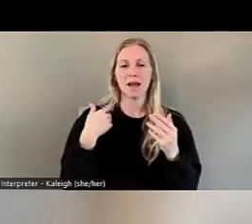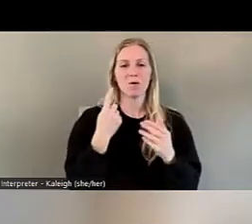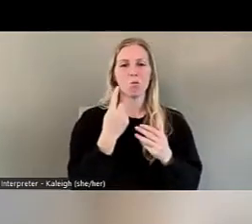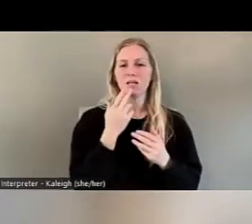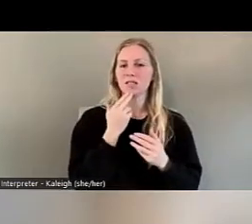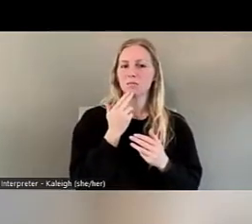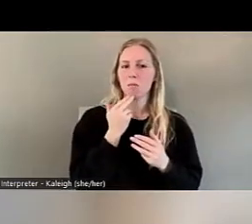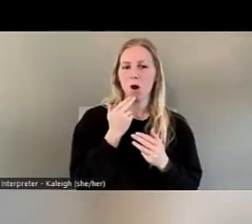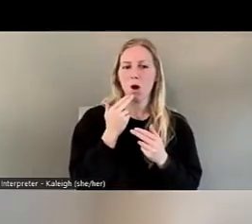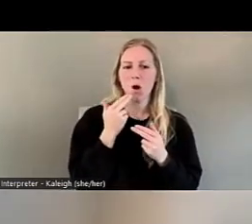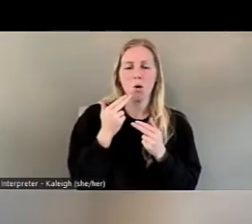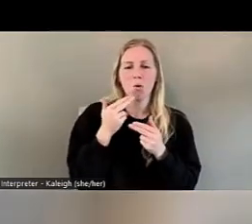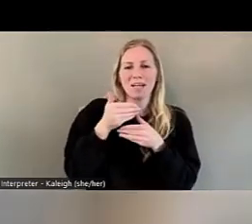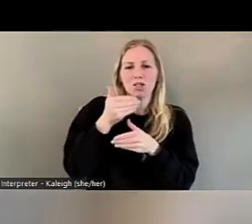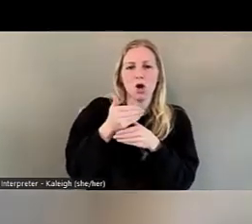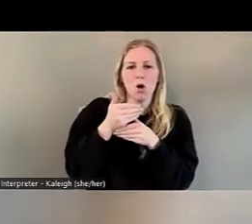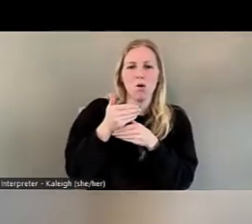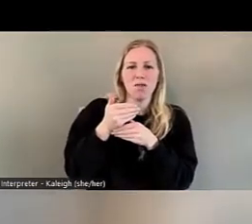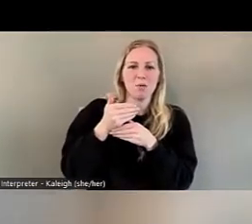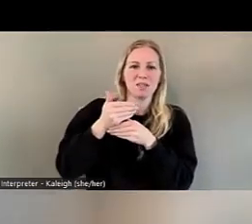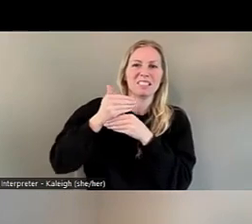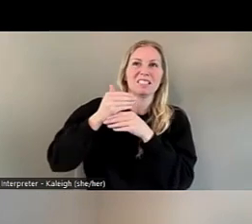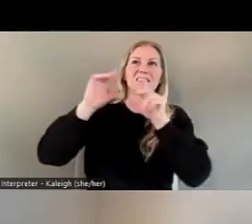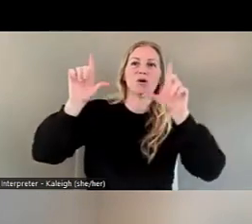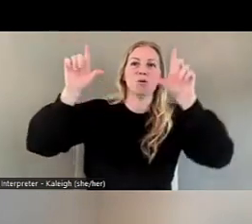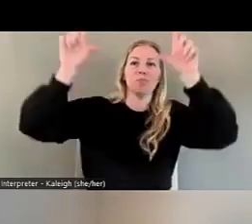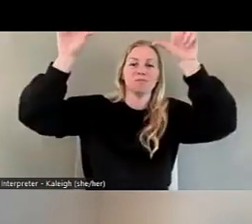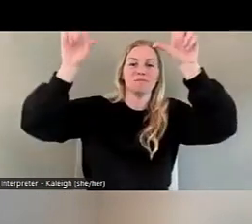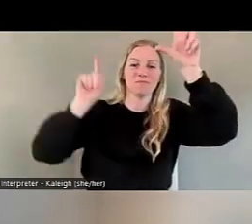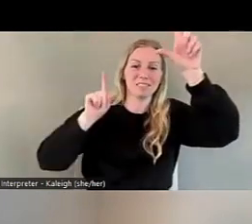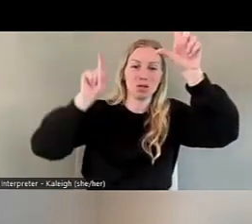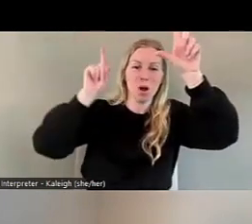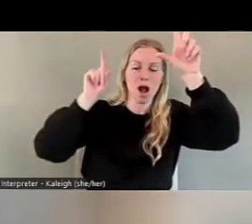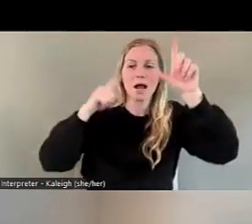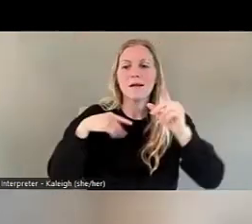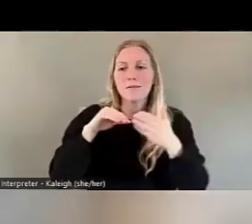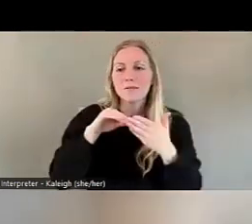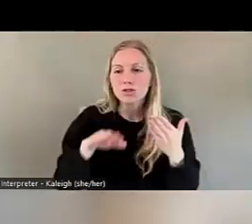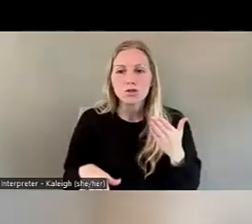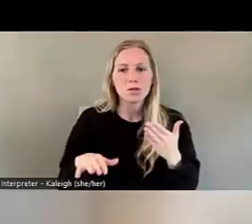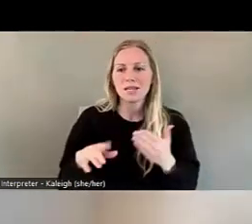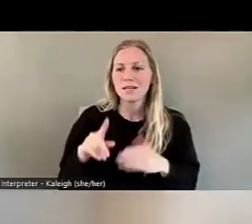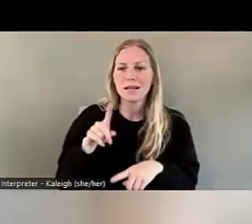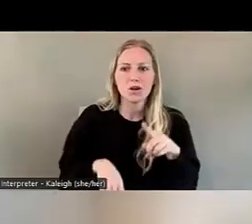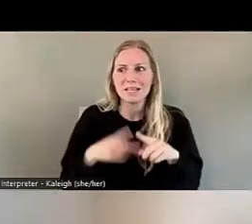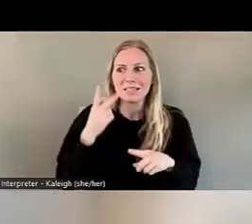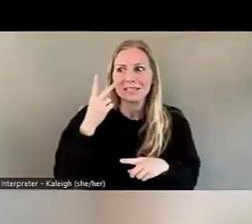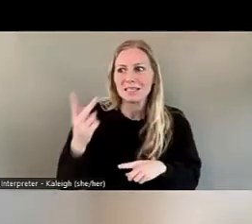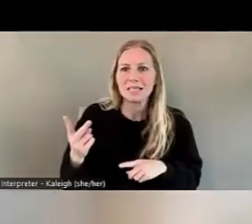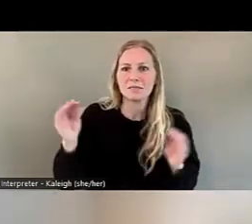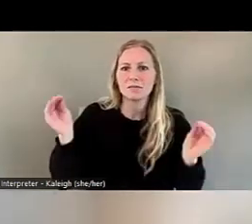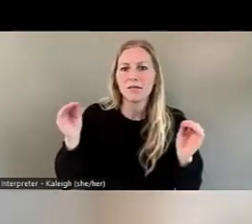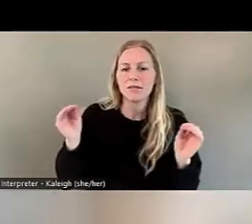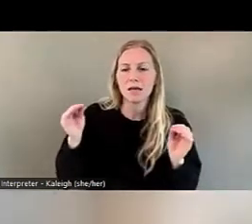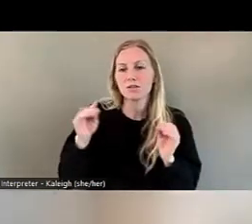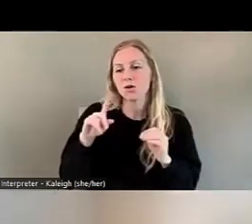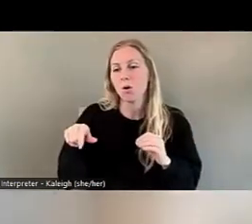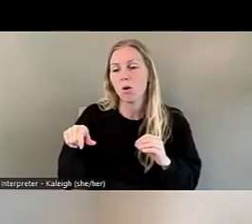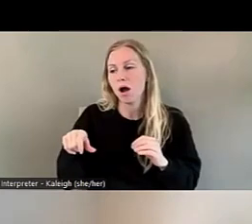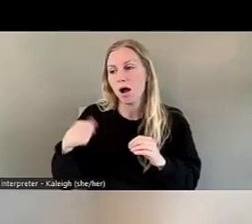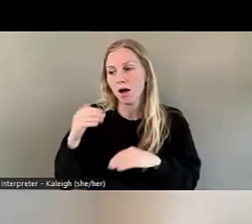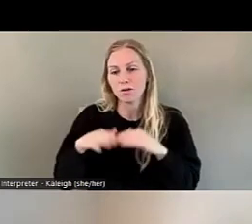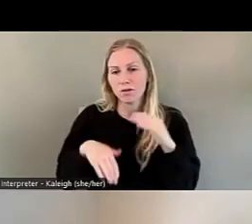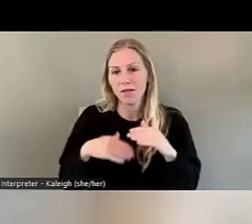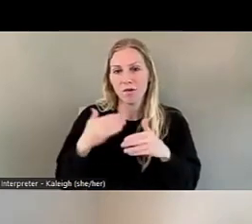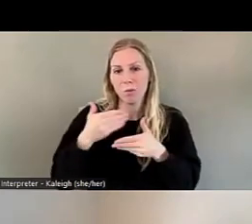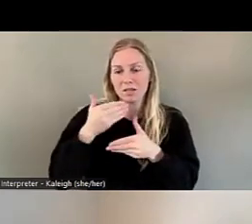ground. Because of this, a student within the room had no means other than the window, which some students may not even have been tall